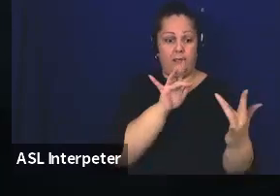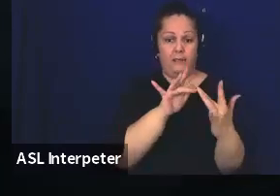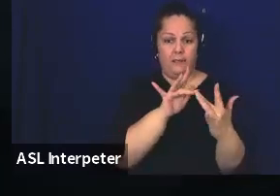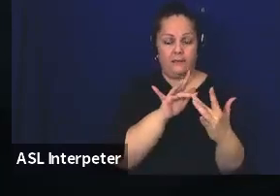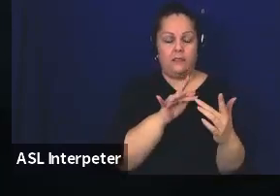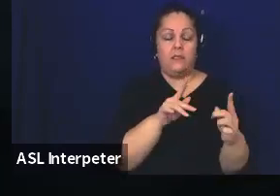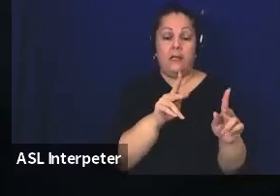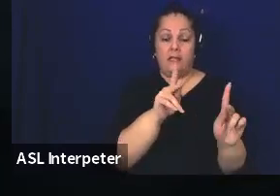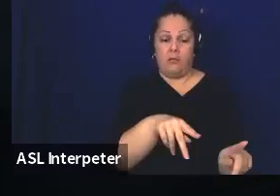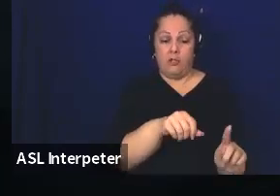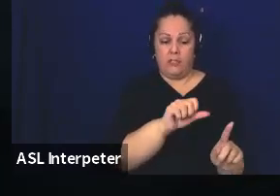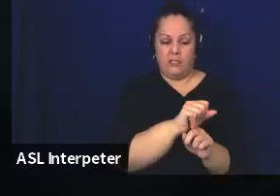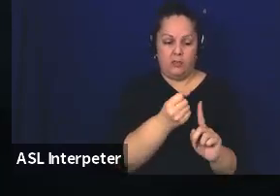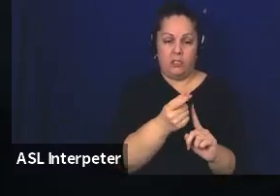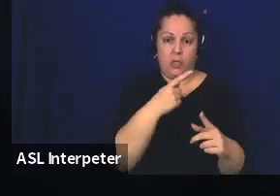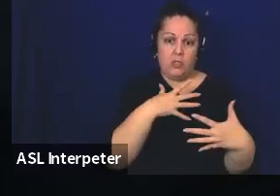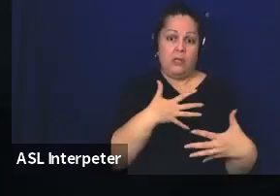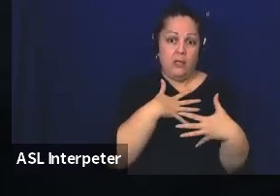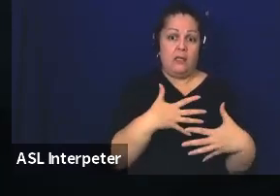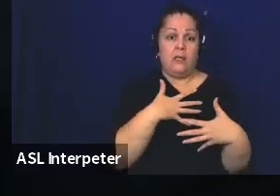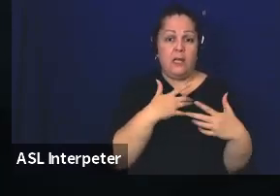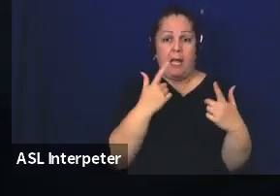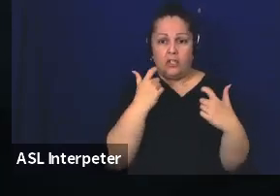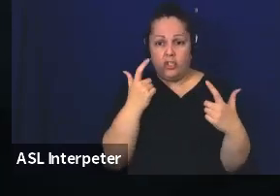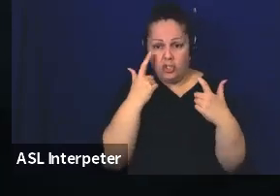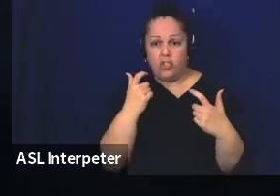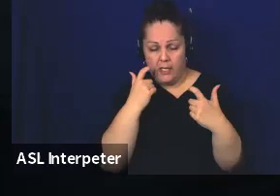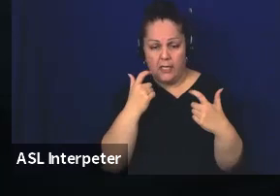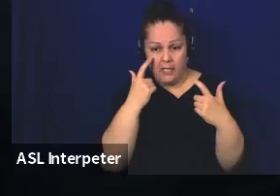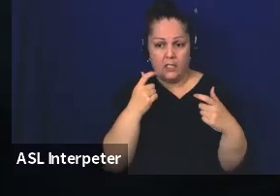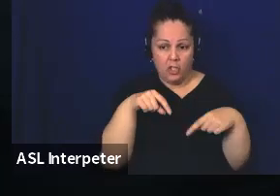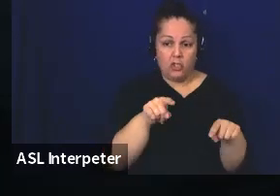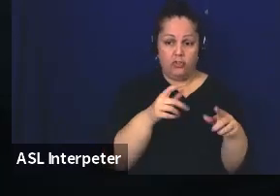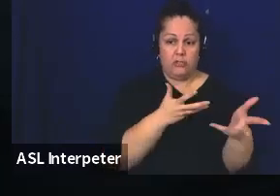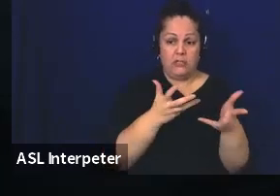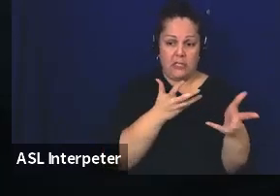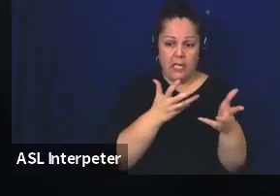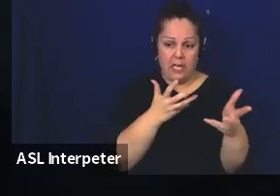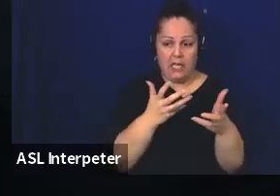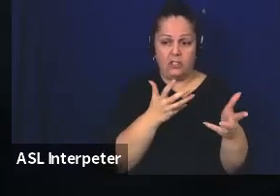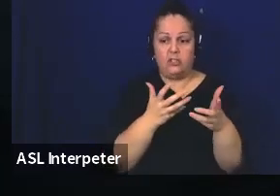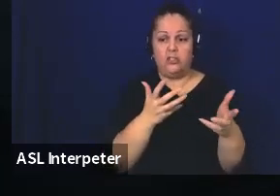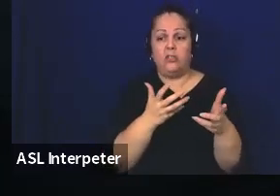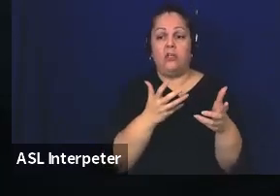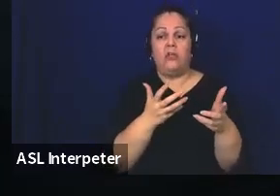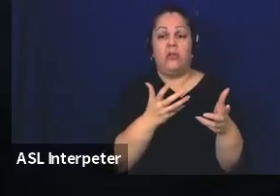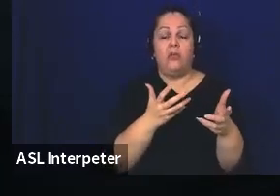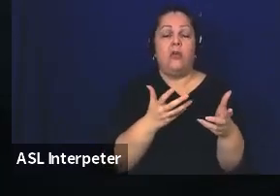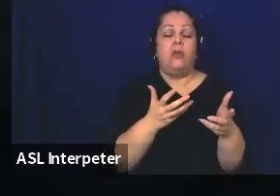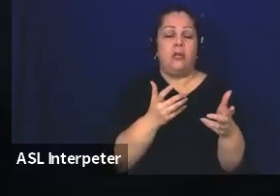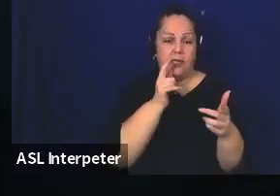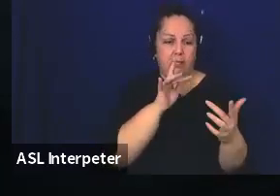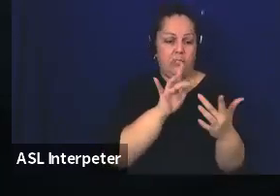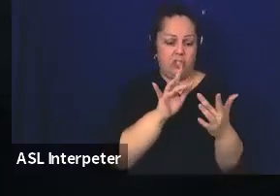in the situation also hyperventilates and cries during the interaction. They're reaching out through cell